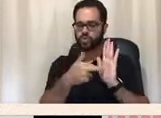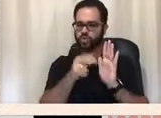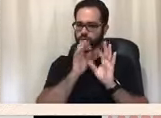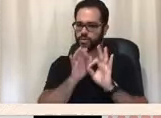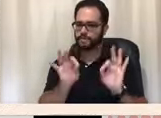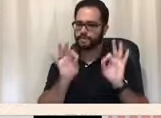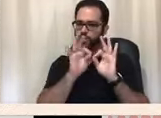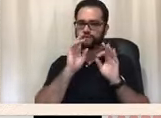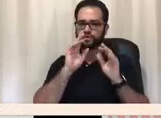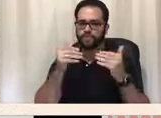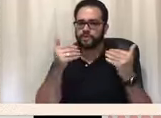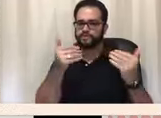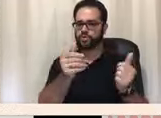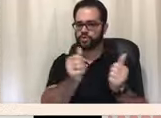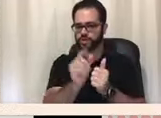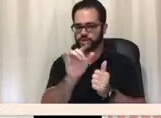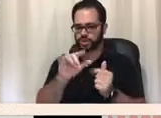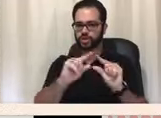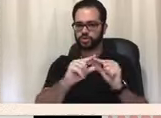with the group.